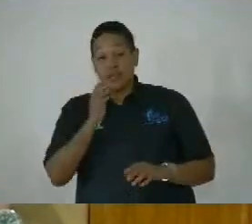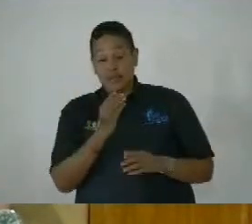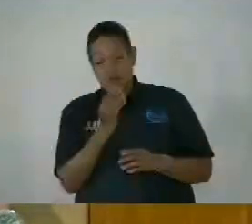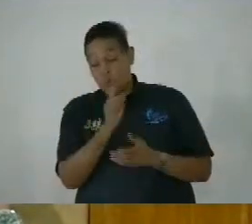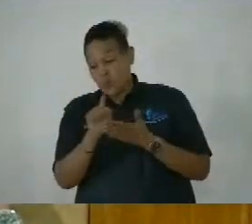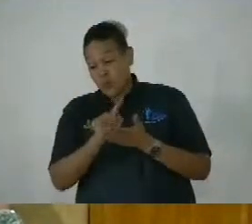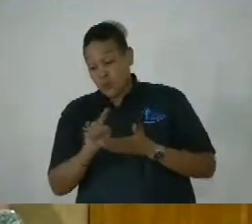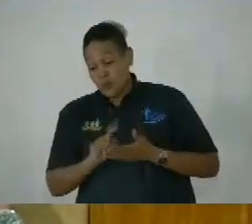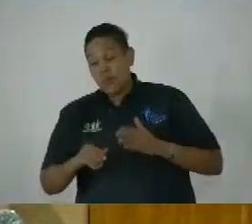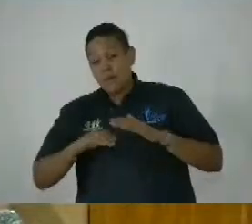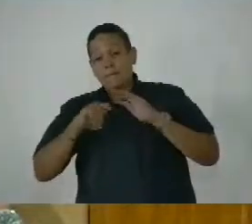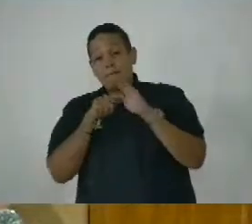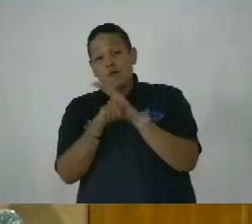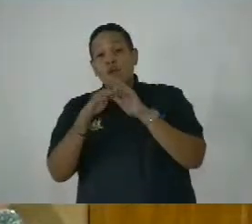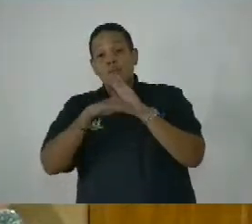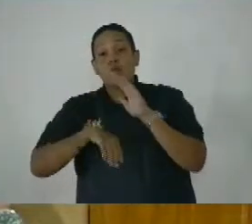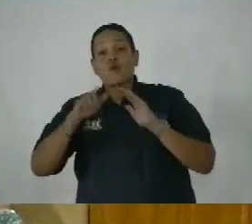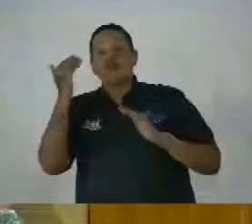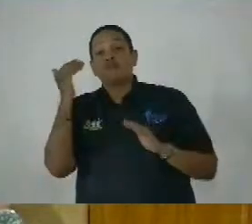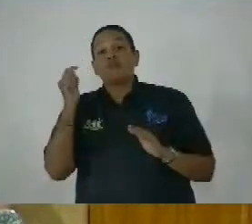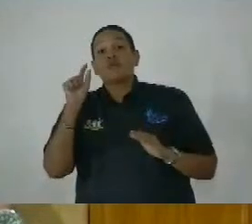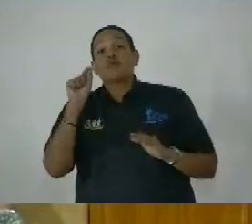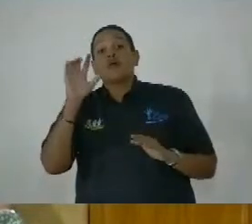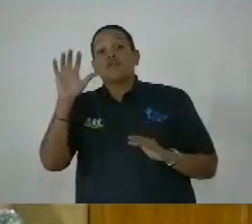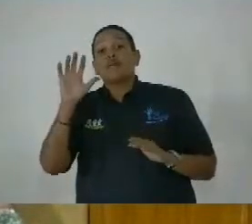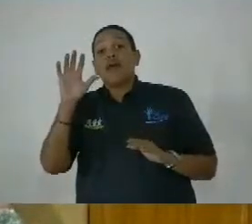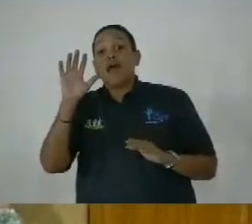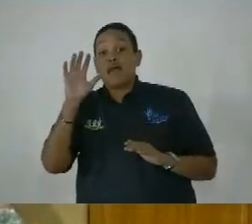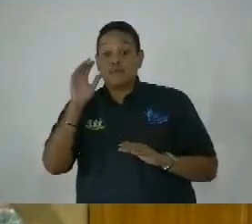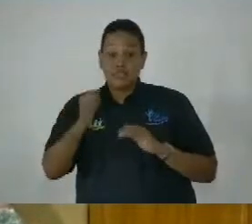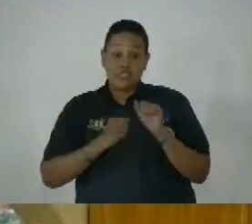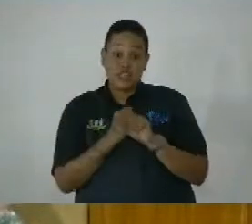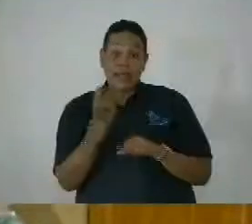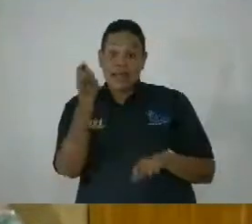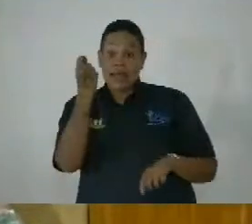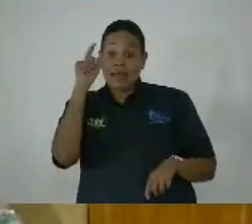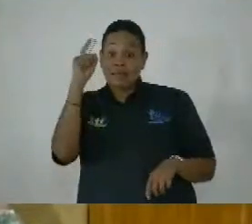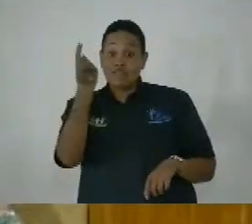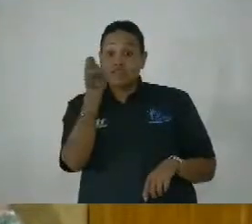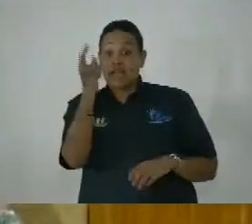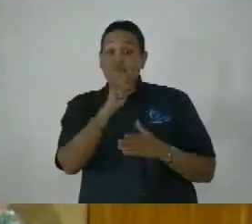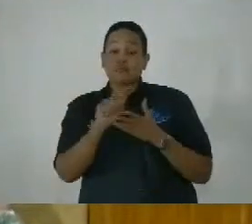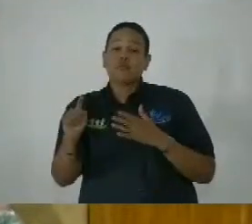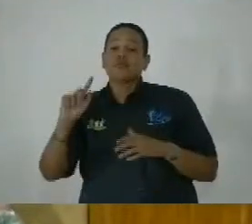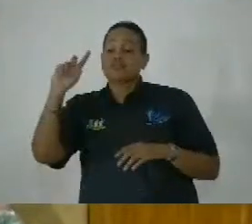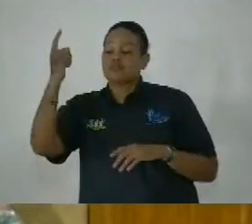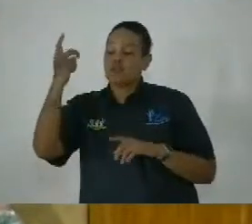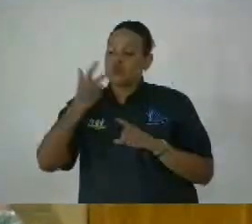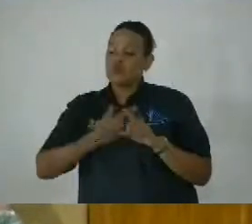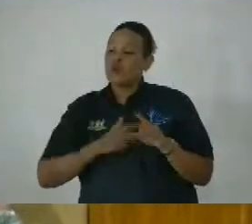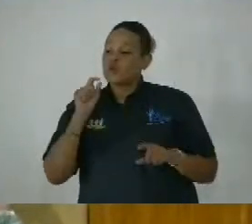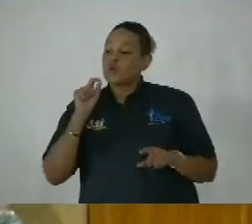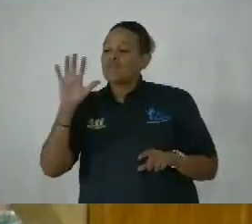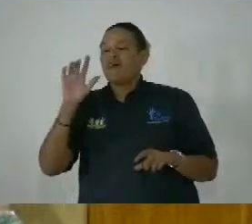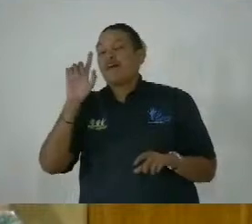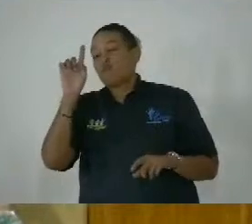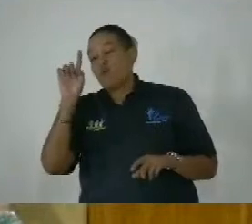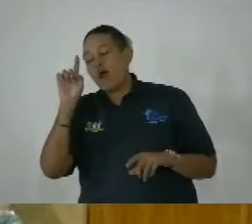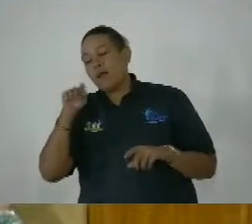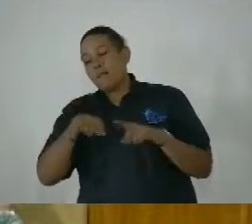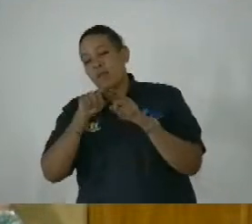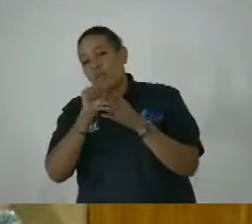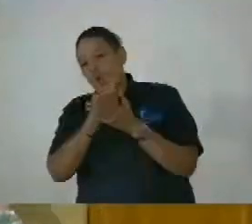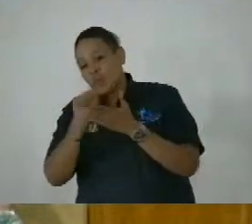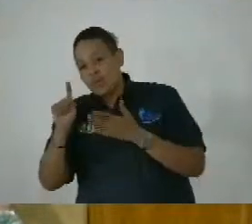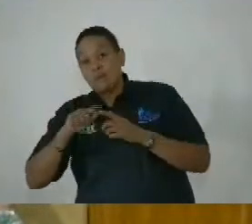15 in 25 years. 11 weeks in Q1 of 2025. Wow. And a slight break 1 week, but it goes all the way back